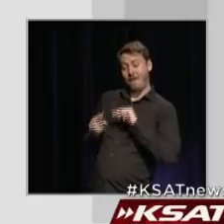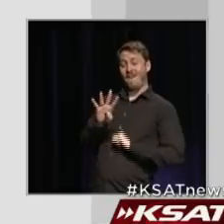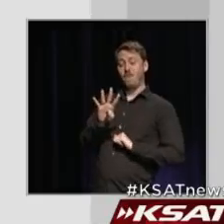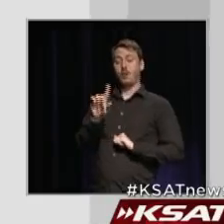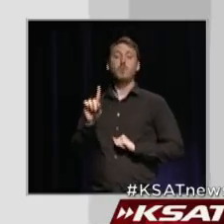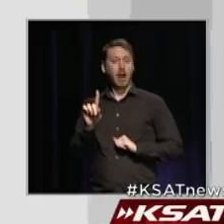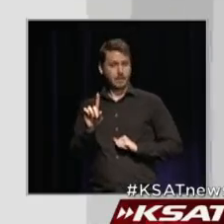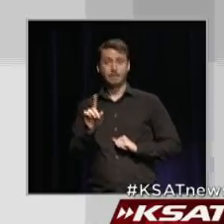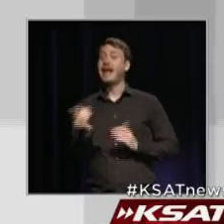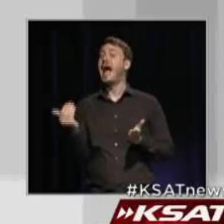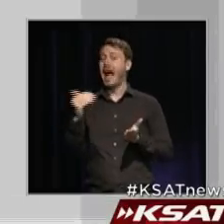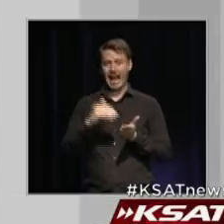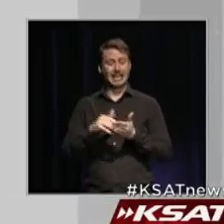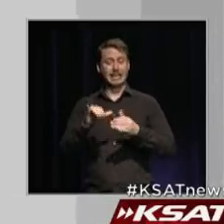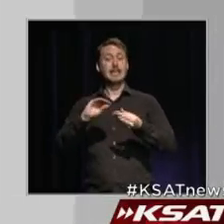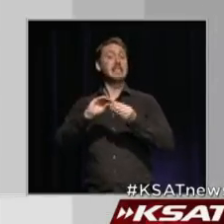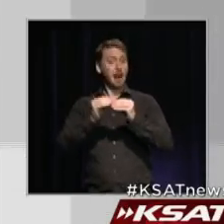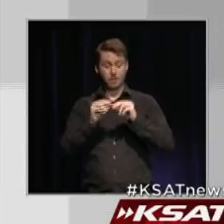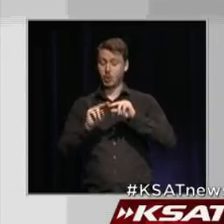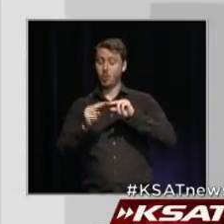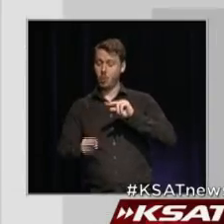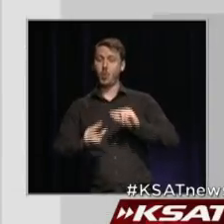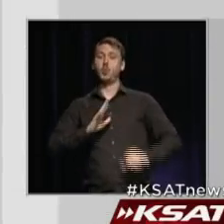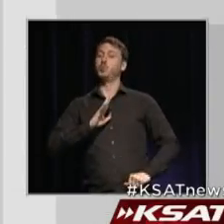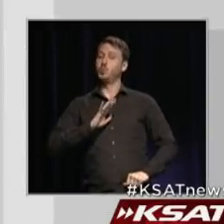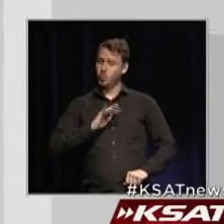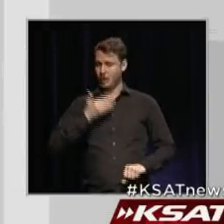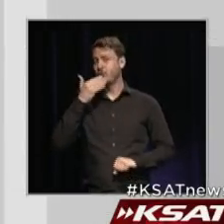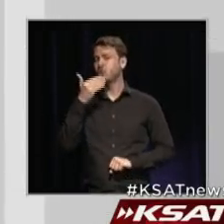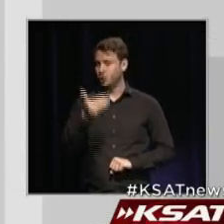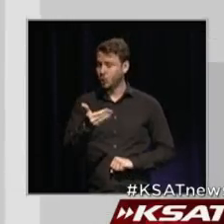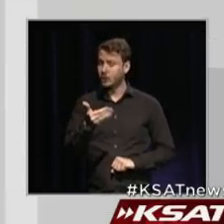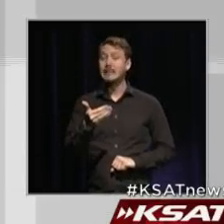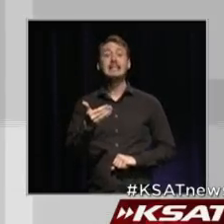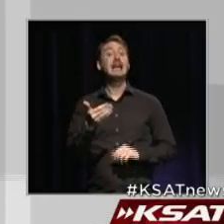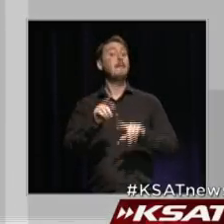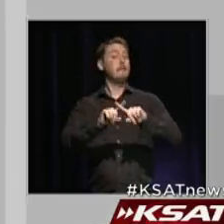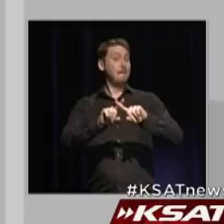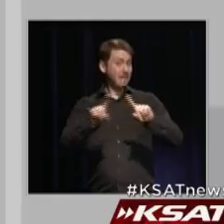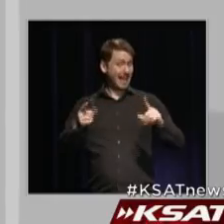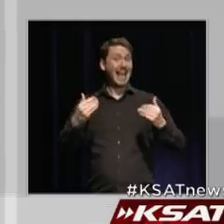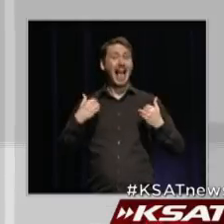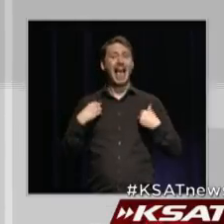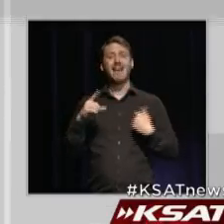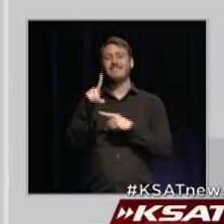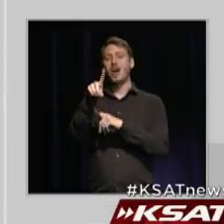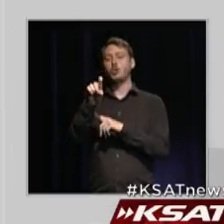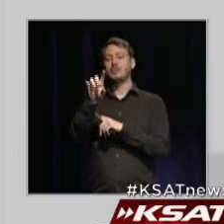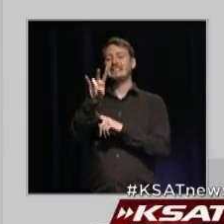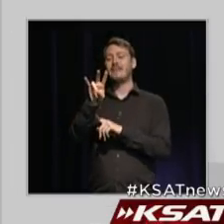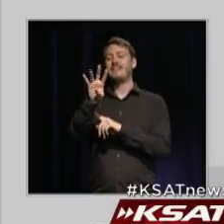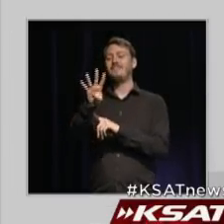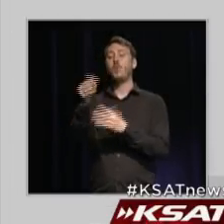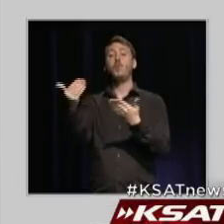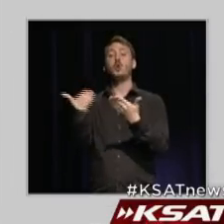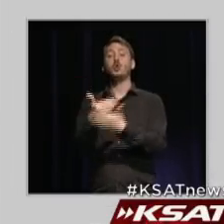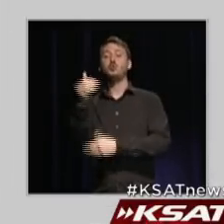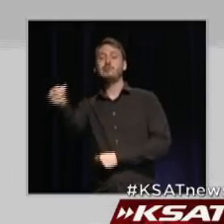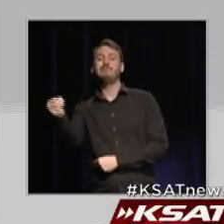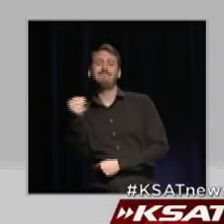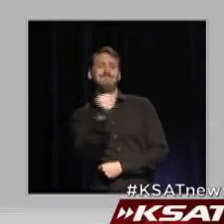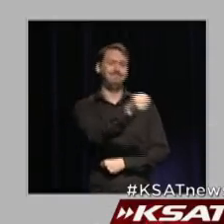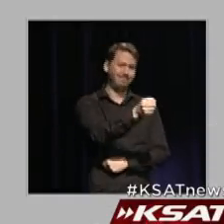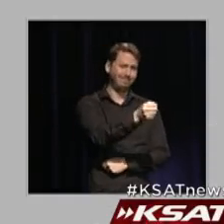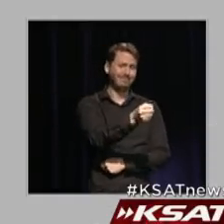welcome drop in cases in the hospital. We do, however, have 174 new admissions in the last